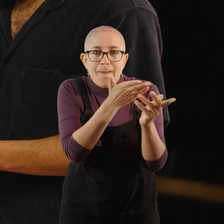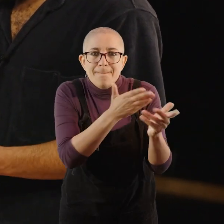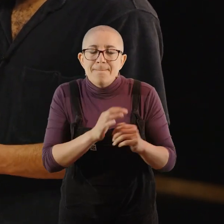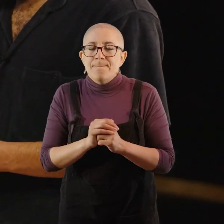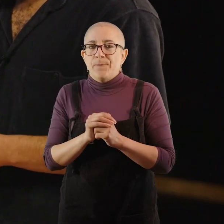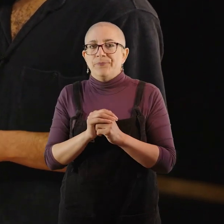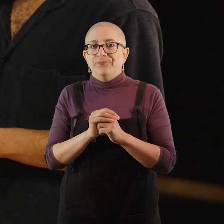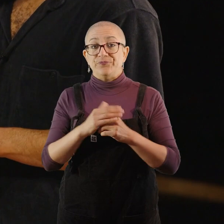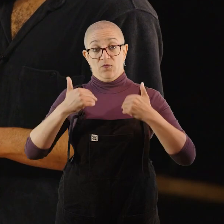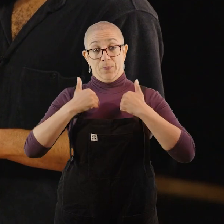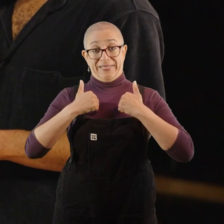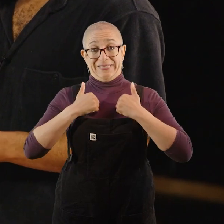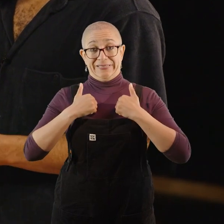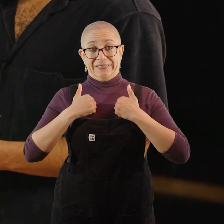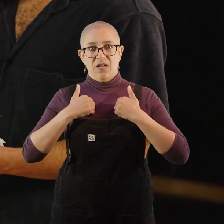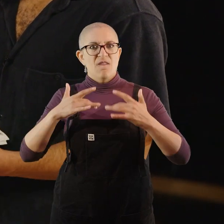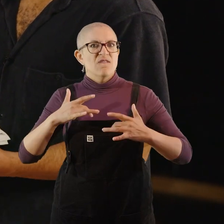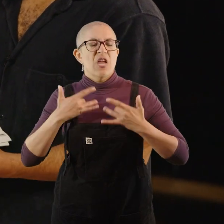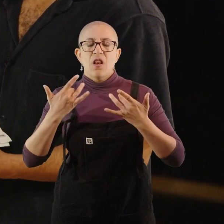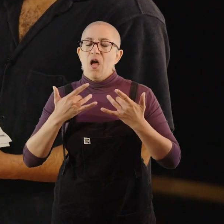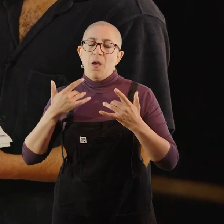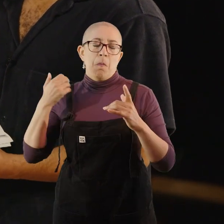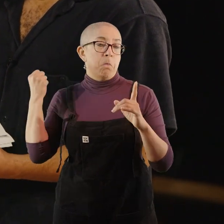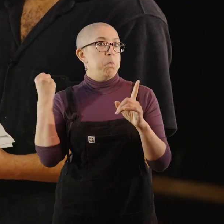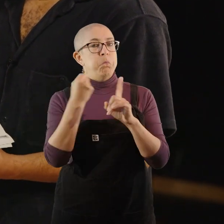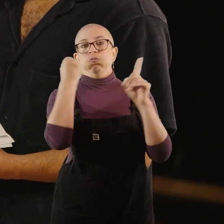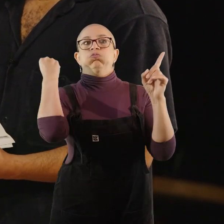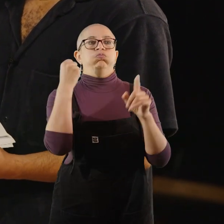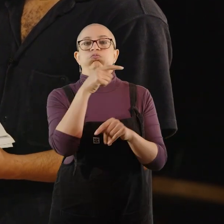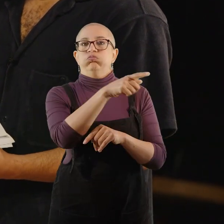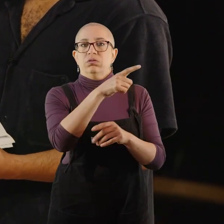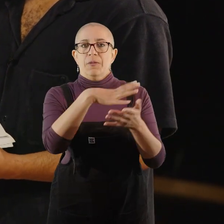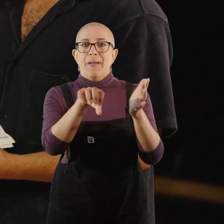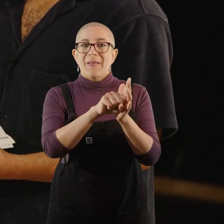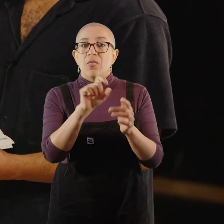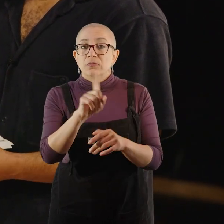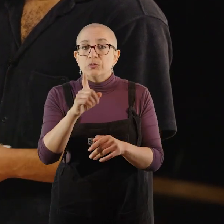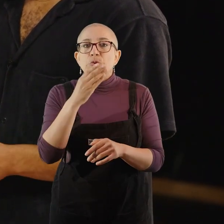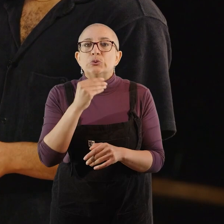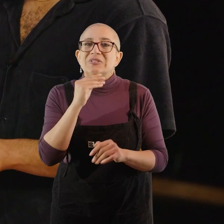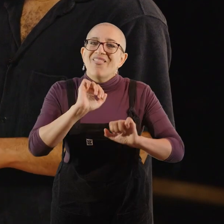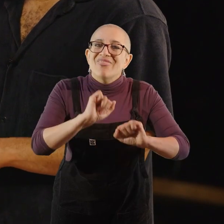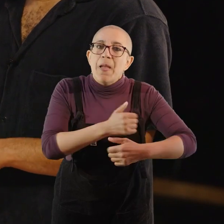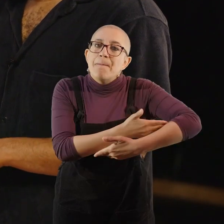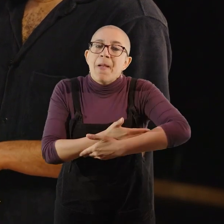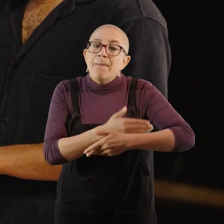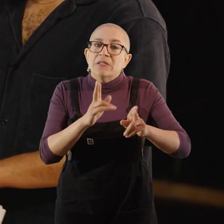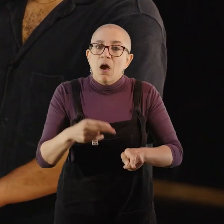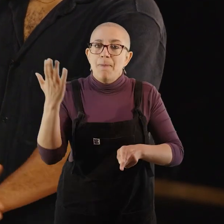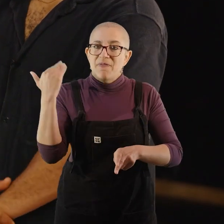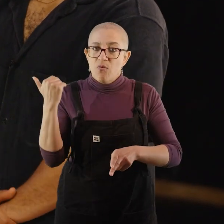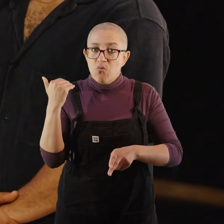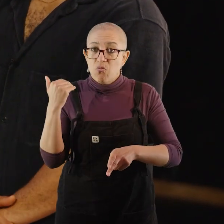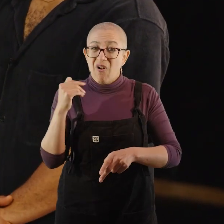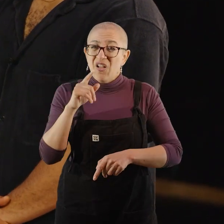that feels like a massive sort of blow for Macbeth is she uses the death of their child